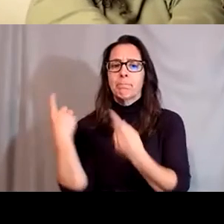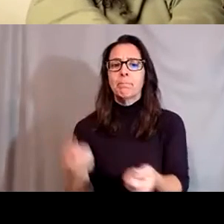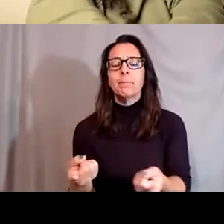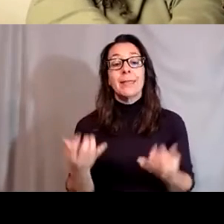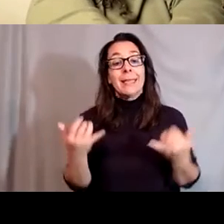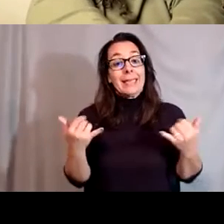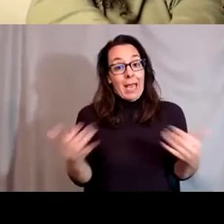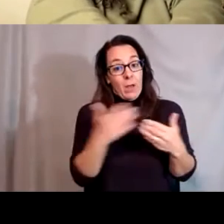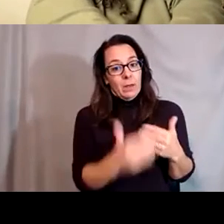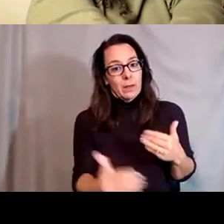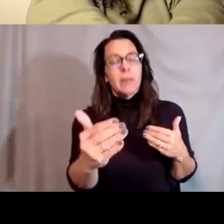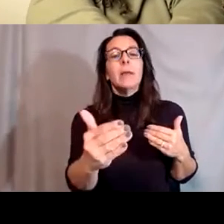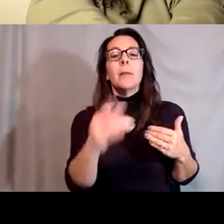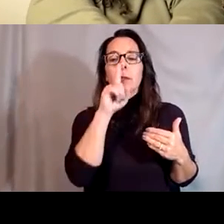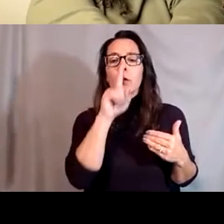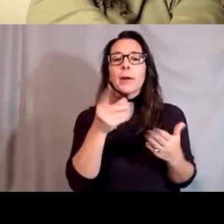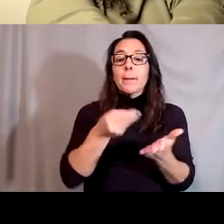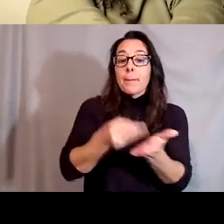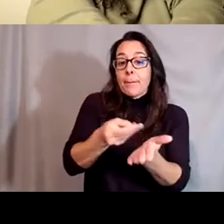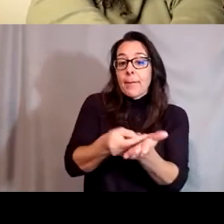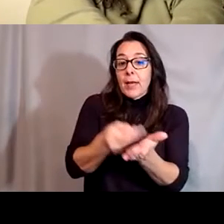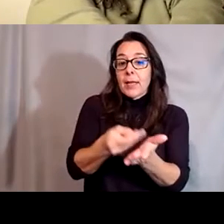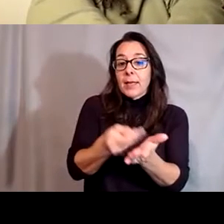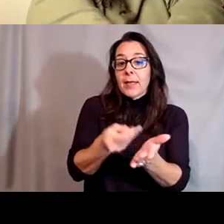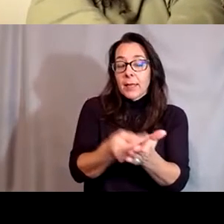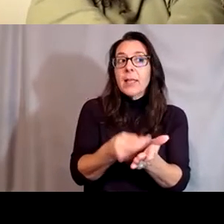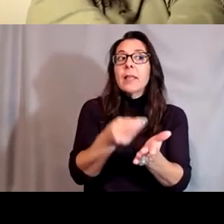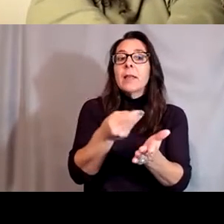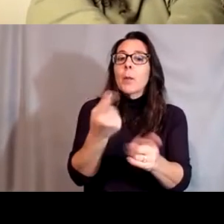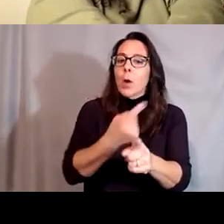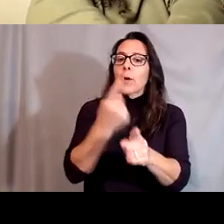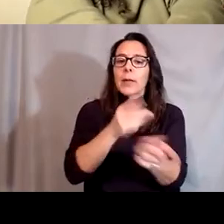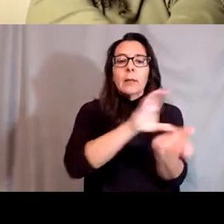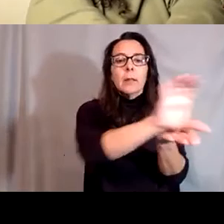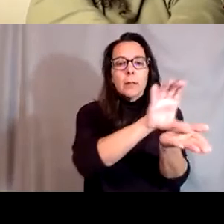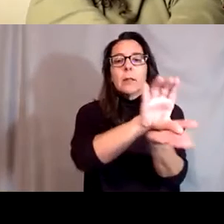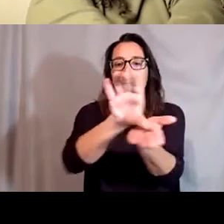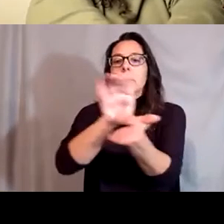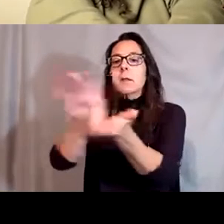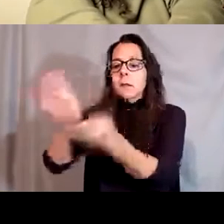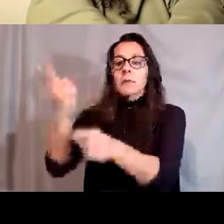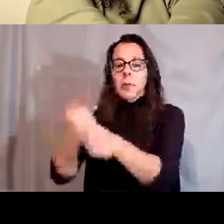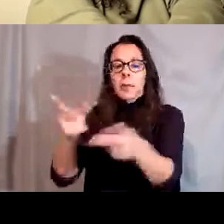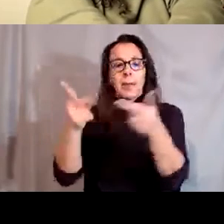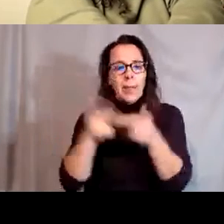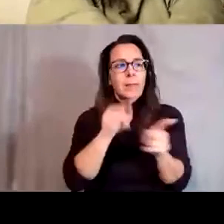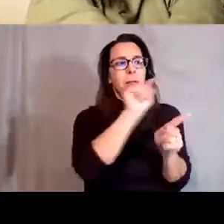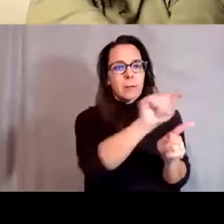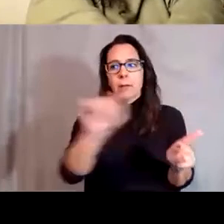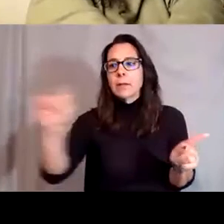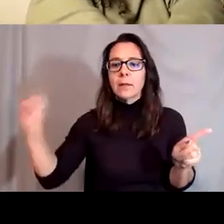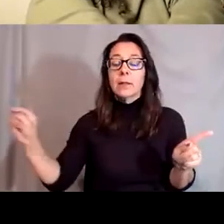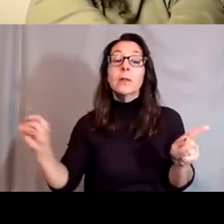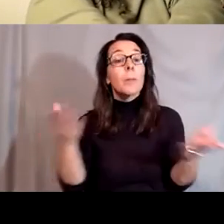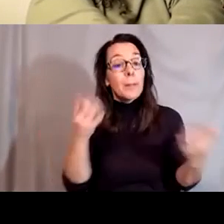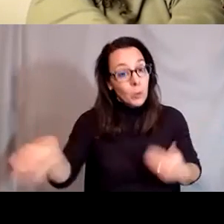is that money gets out the door and to the right people, into the right places. And so I think that's where you all could help me